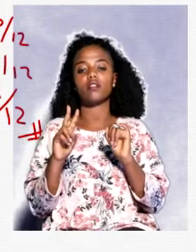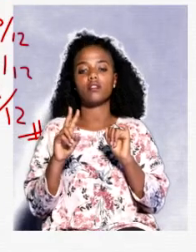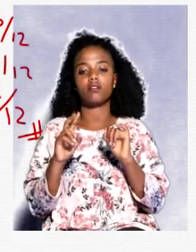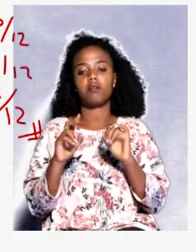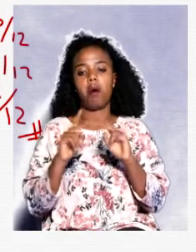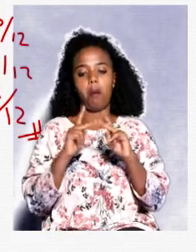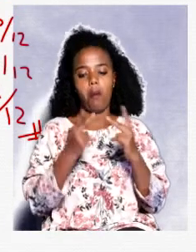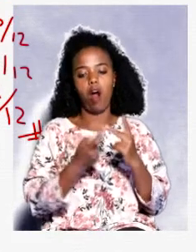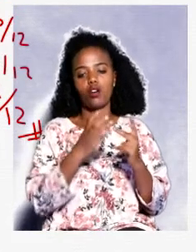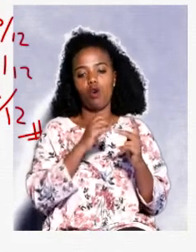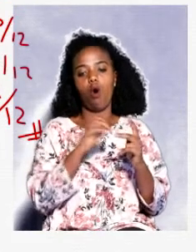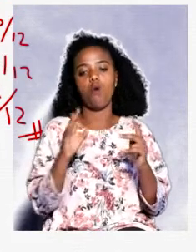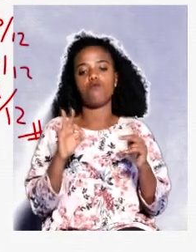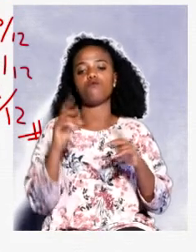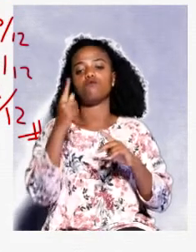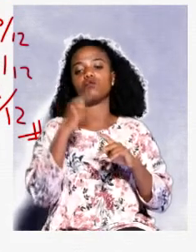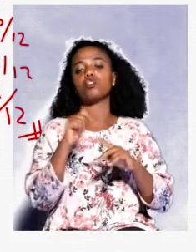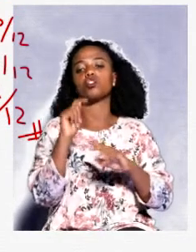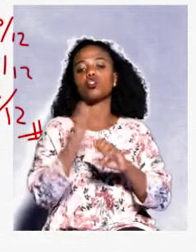of the job.